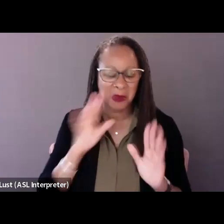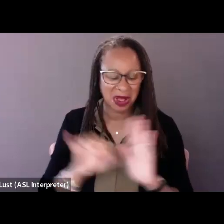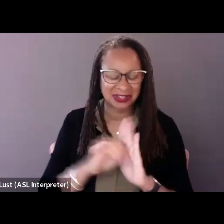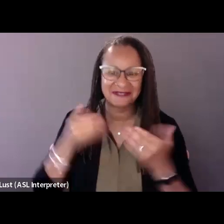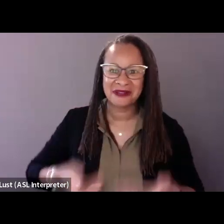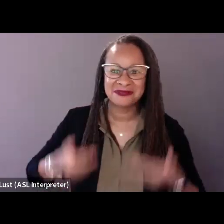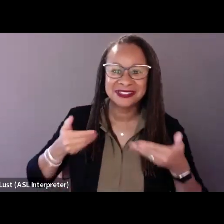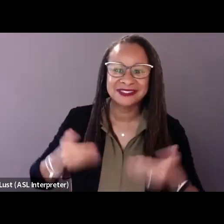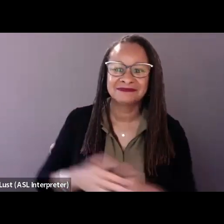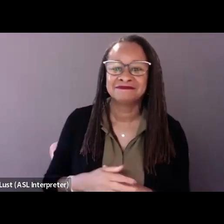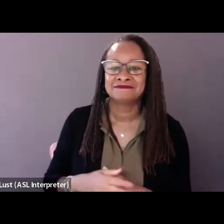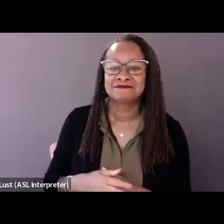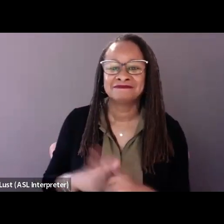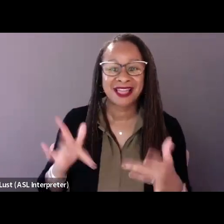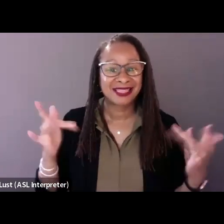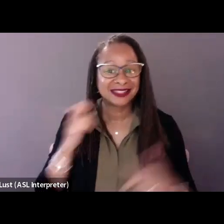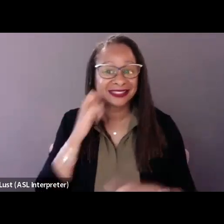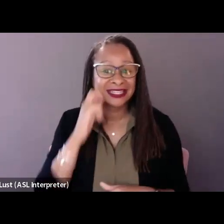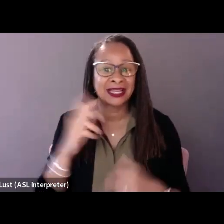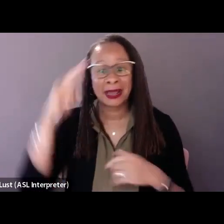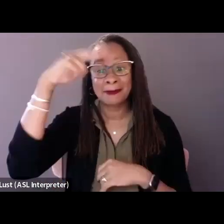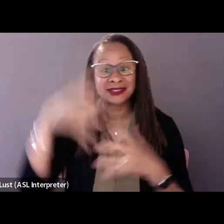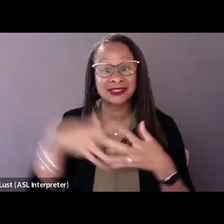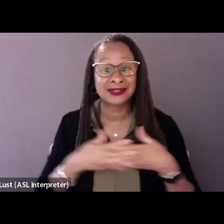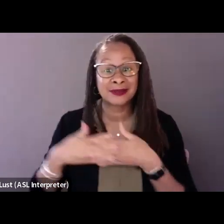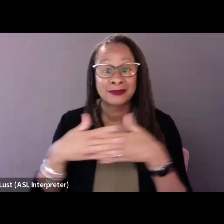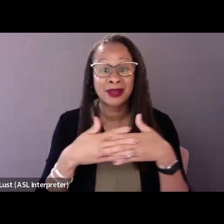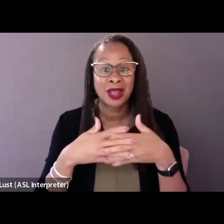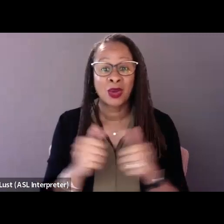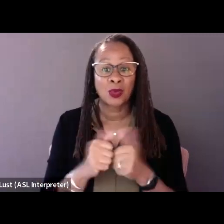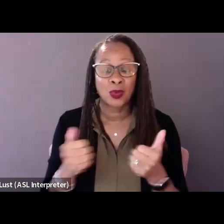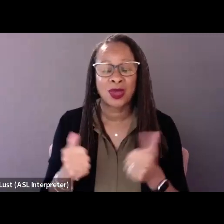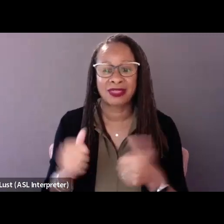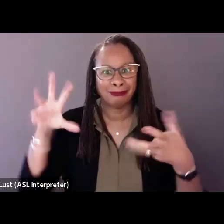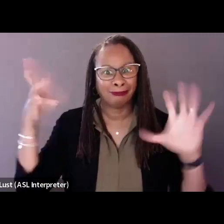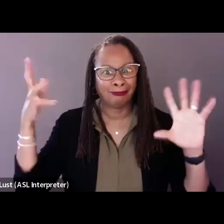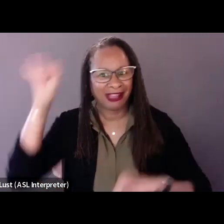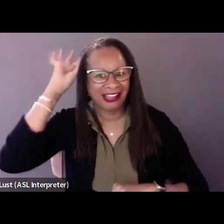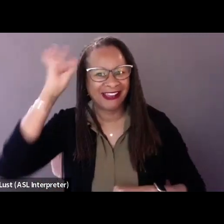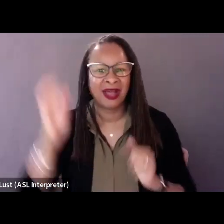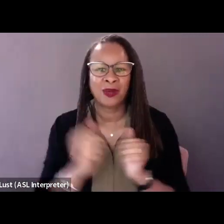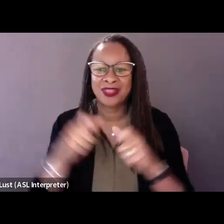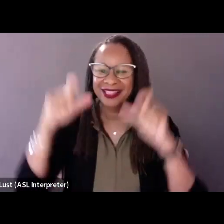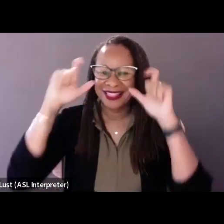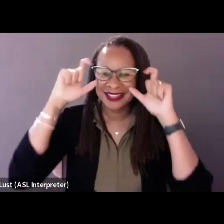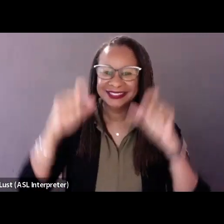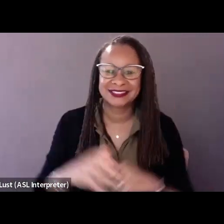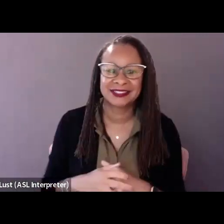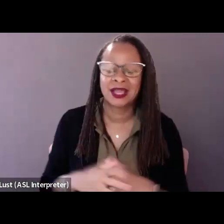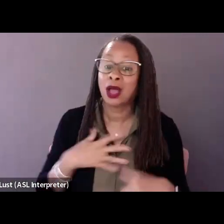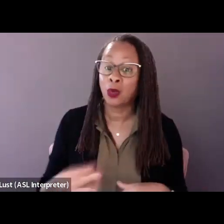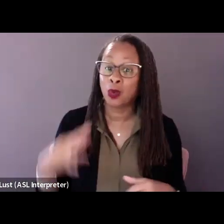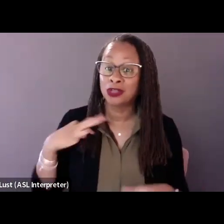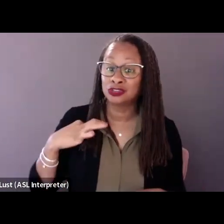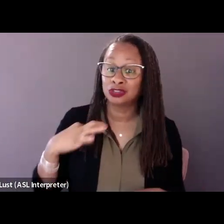myself. I'm a light-skinned Mexican American with messy hair, wearing glasses, a white shirt,